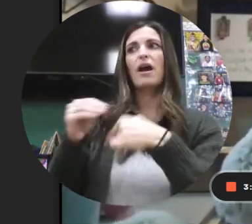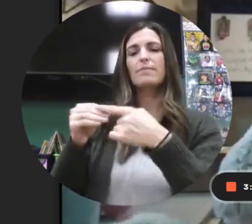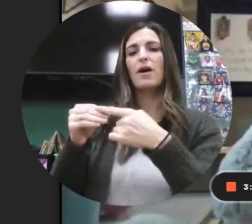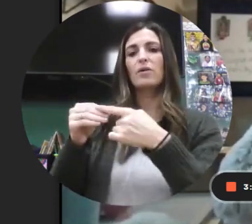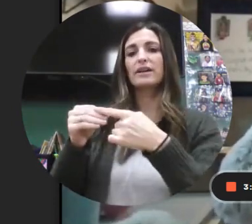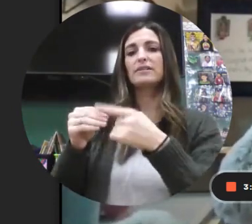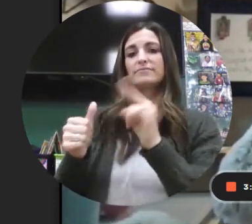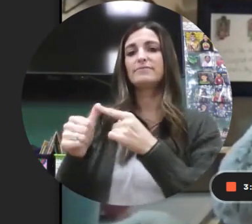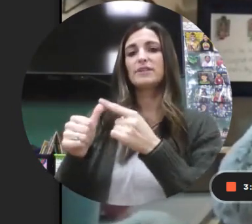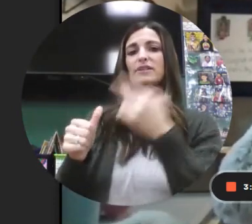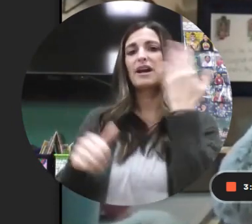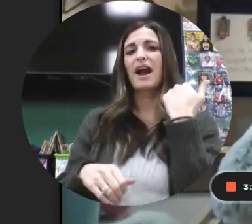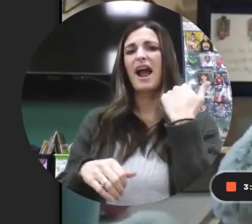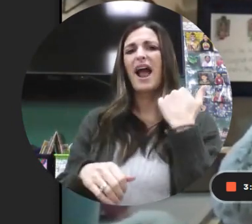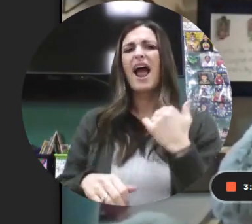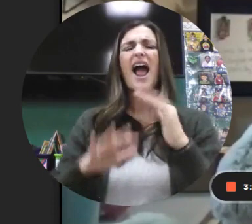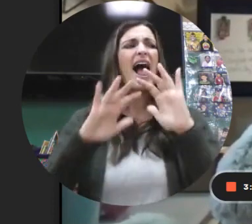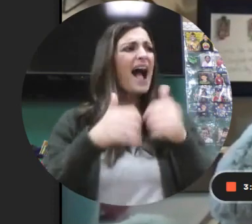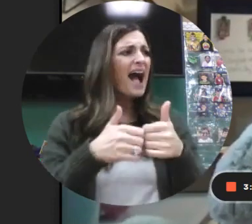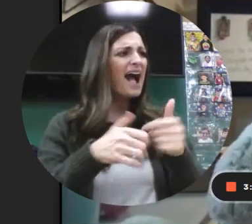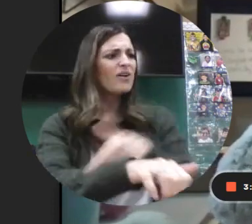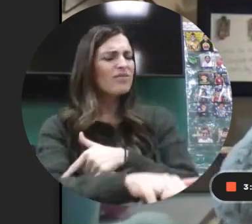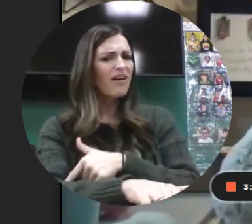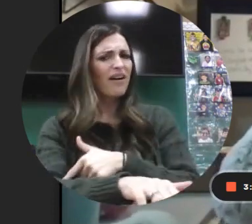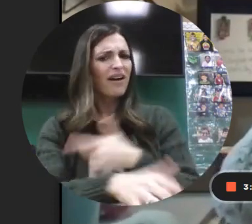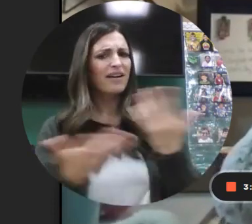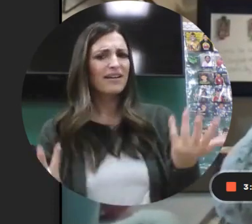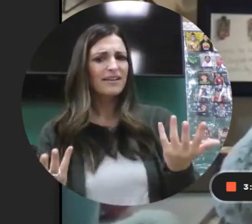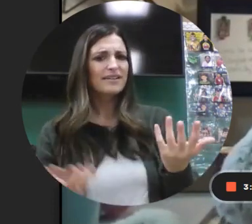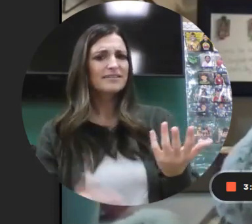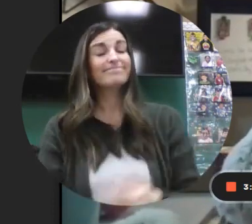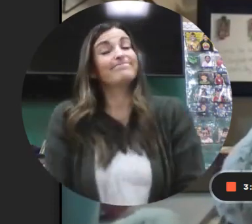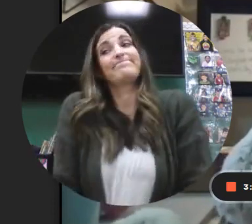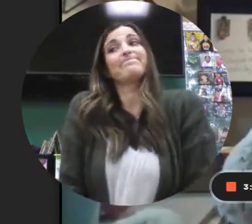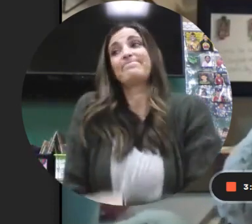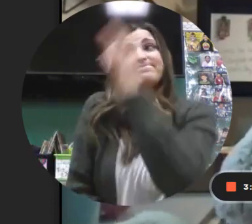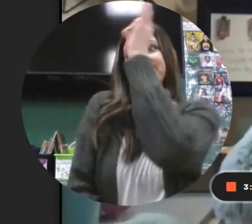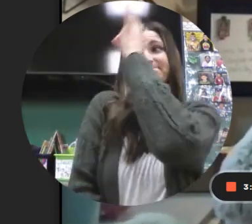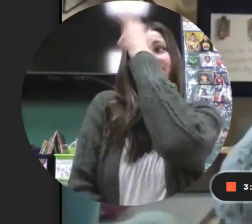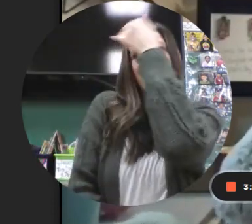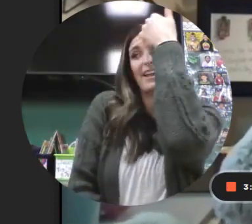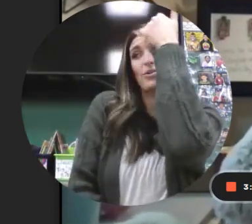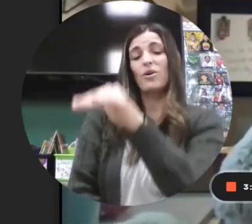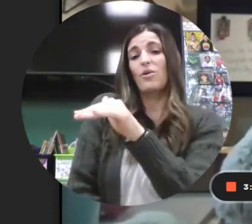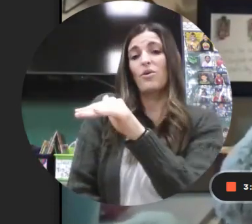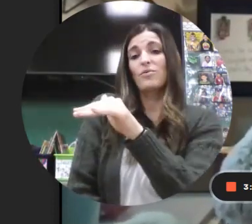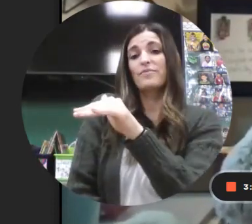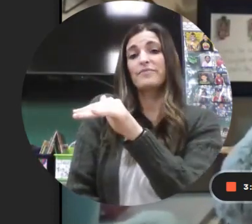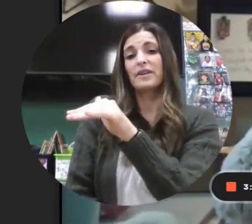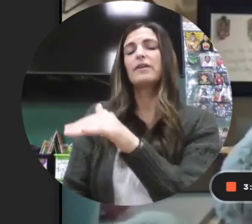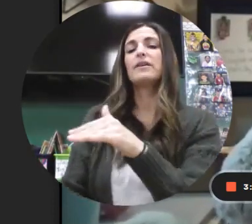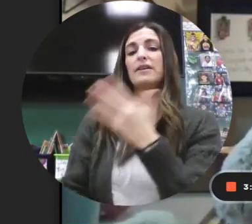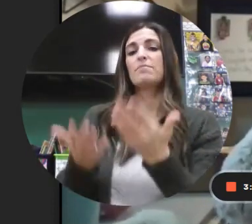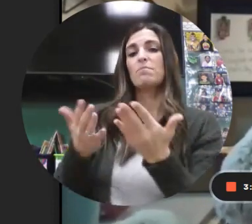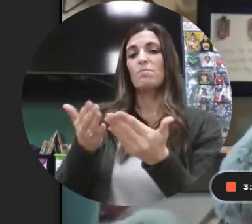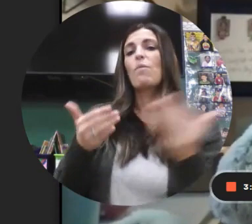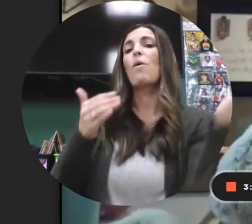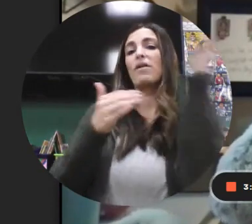parts." "But how long will that take?" I asked. "I don't know," Mom said. "Certainly more than a